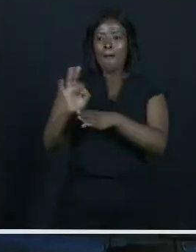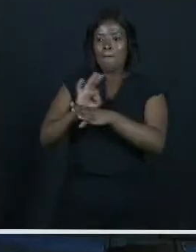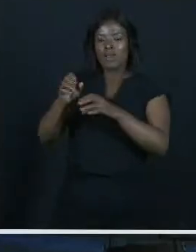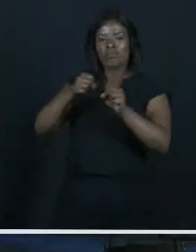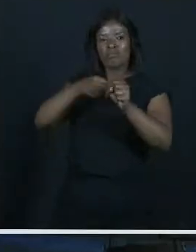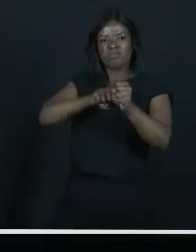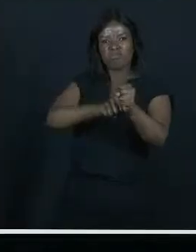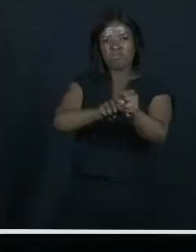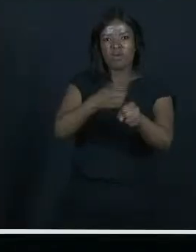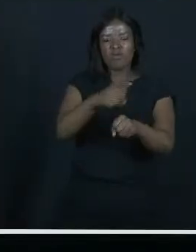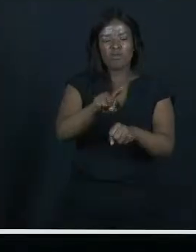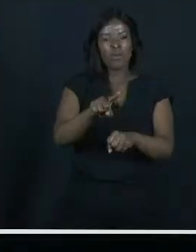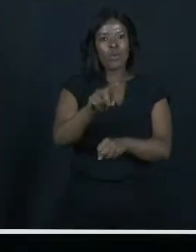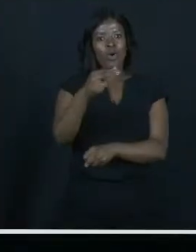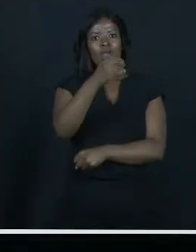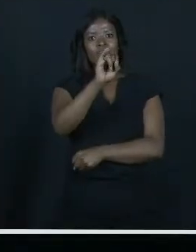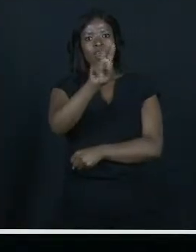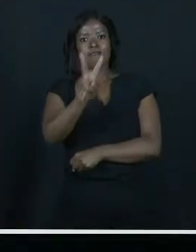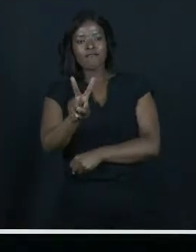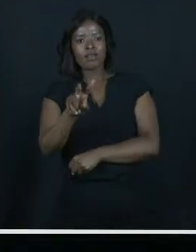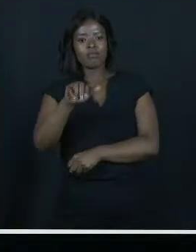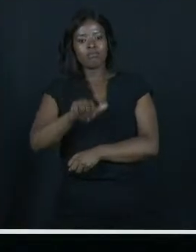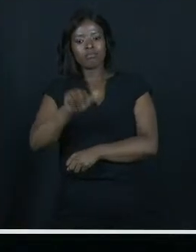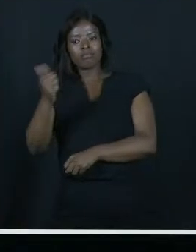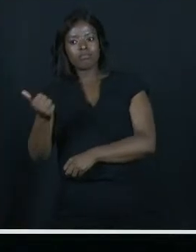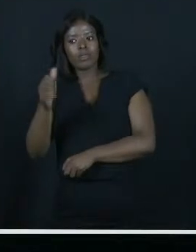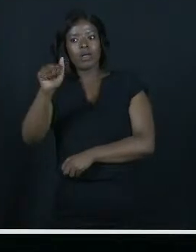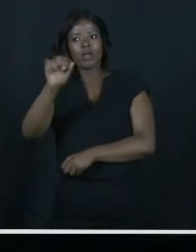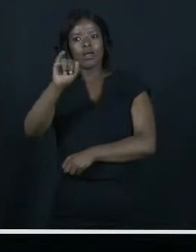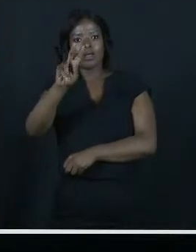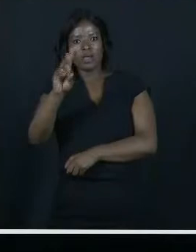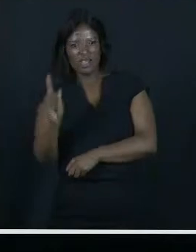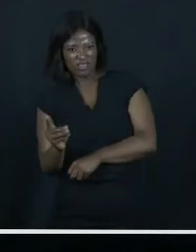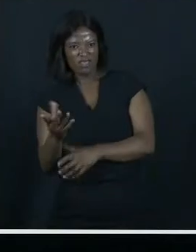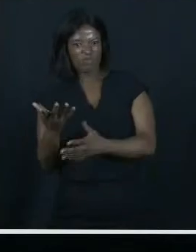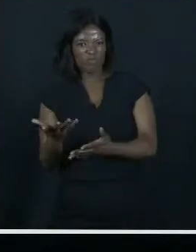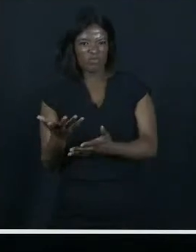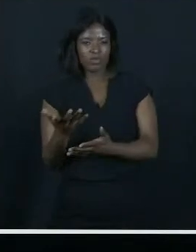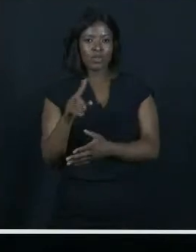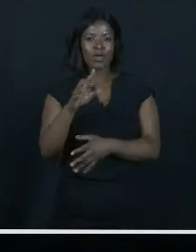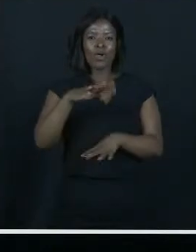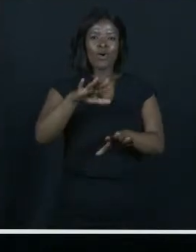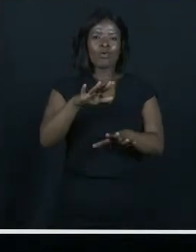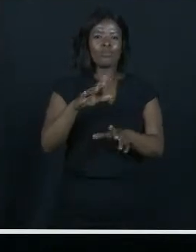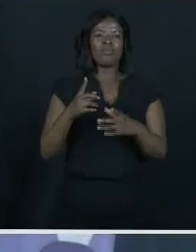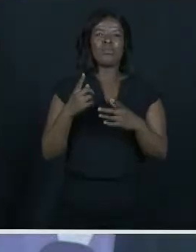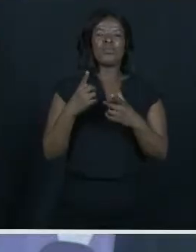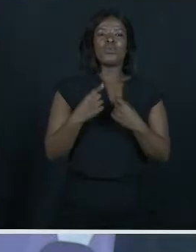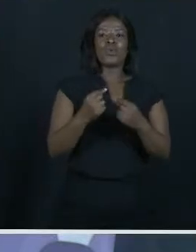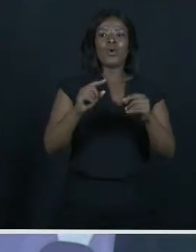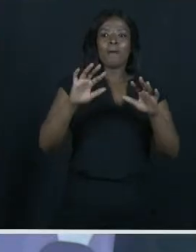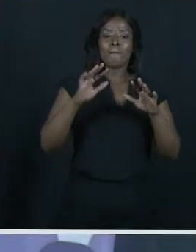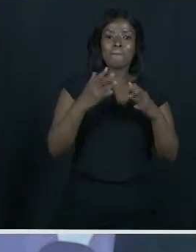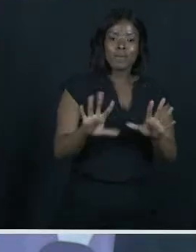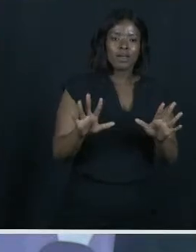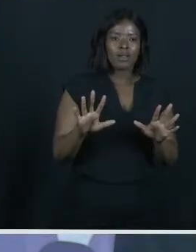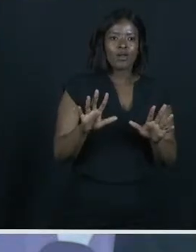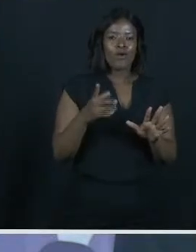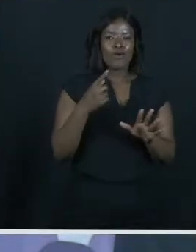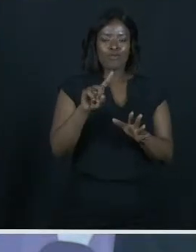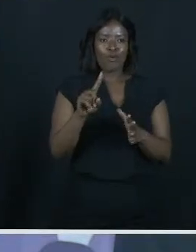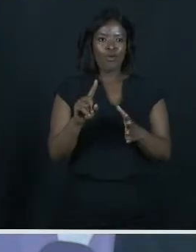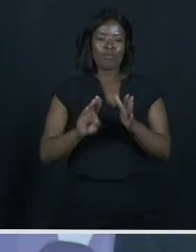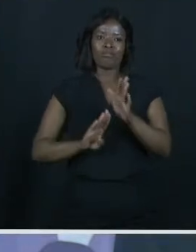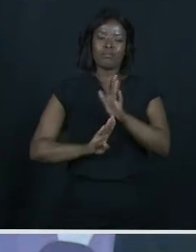the implementation of a National Plan on Women, Peace and Security. This can only happen with increased commitment